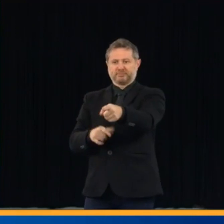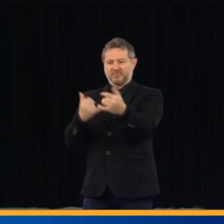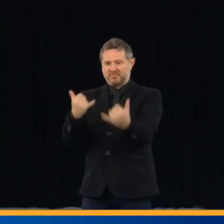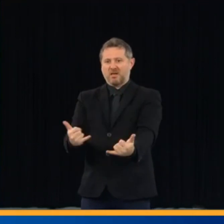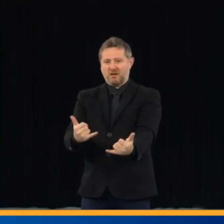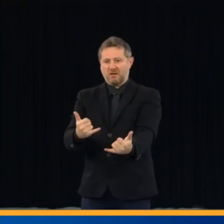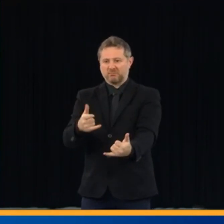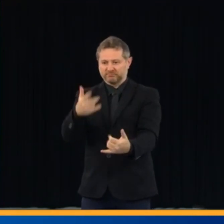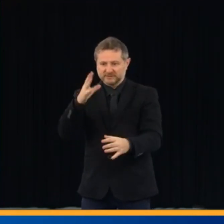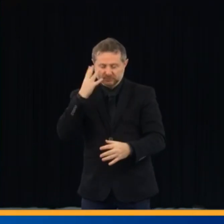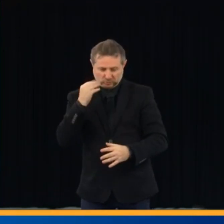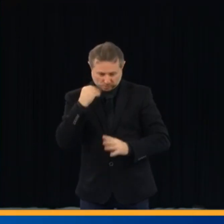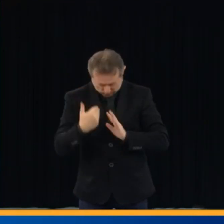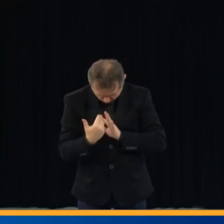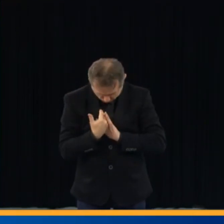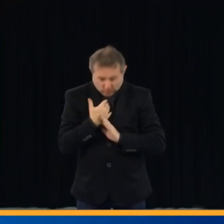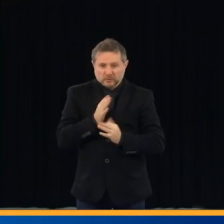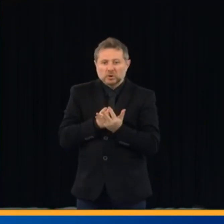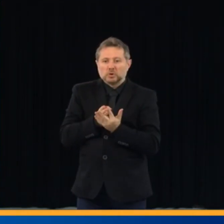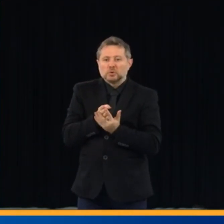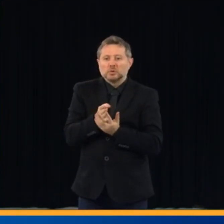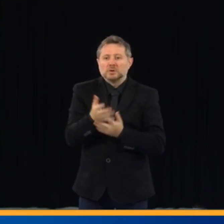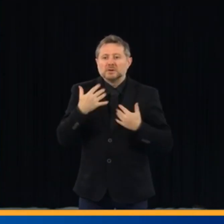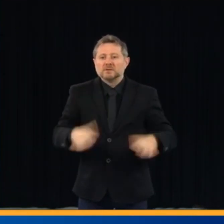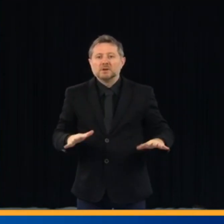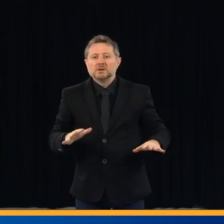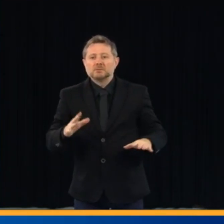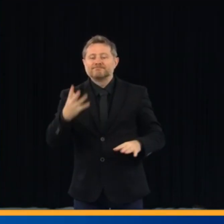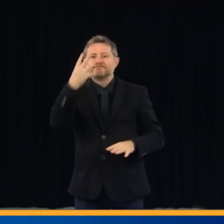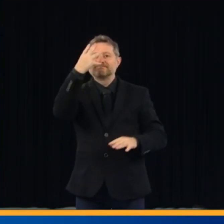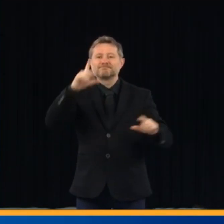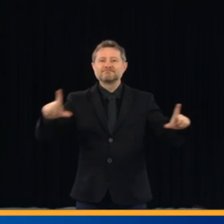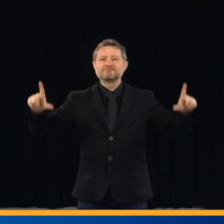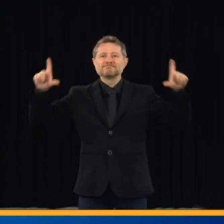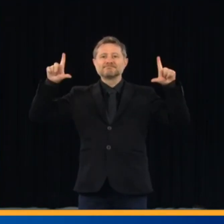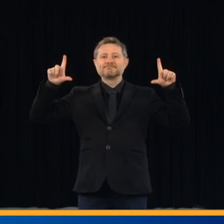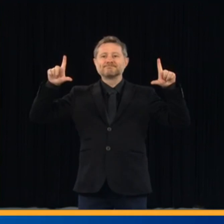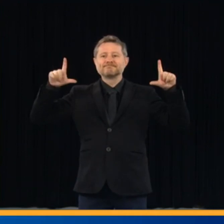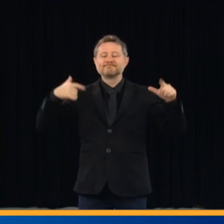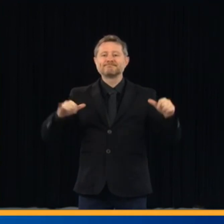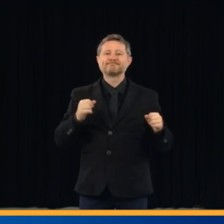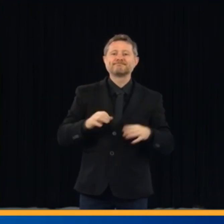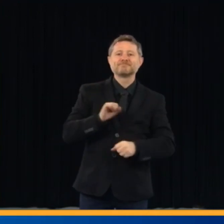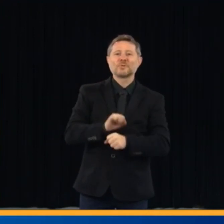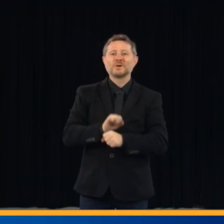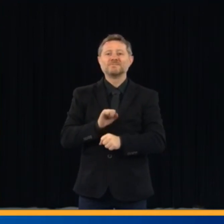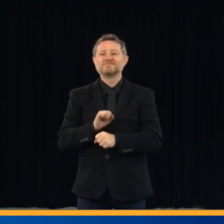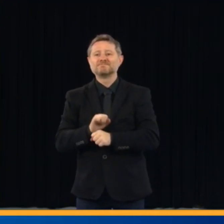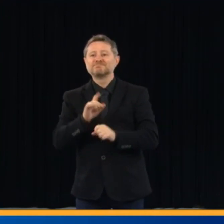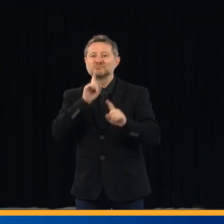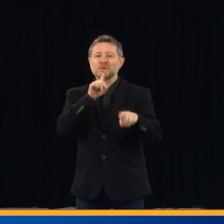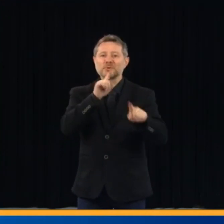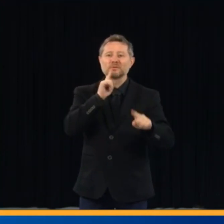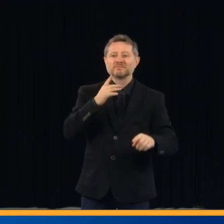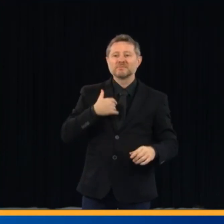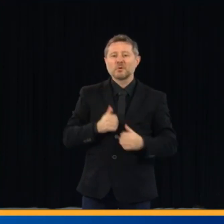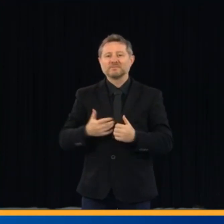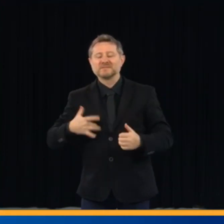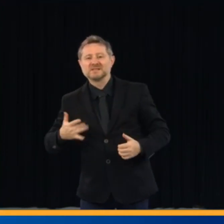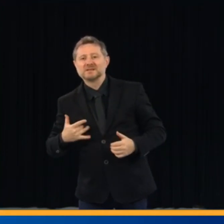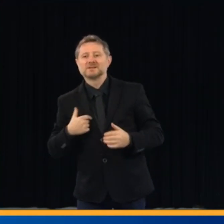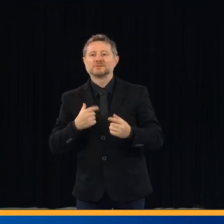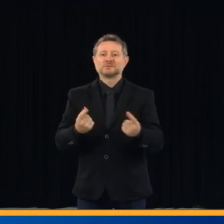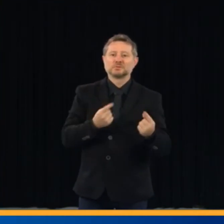showing it, doing the show, reporting on how you feel, reporting on what you're doing. I think it